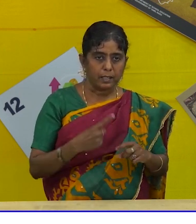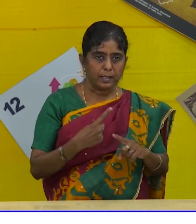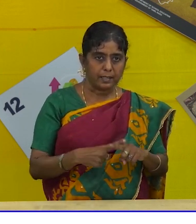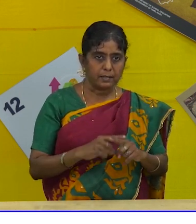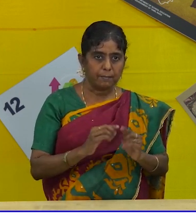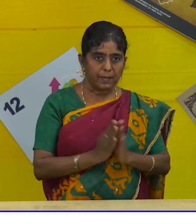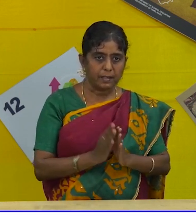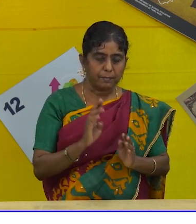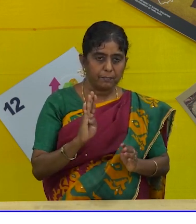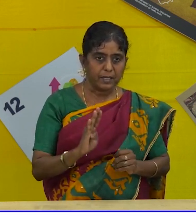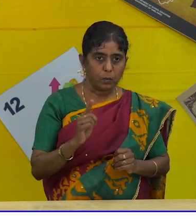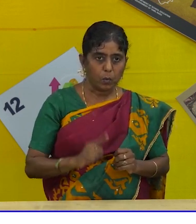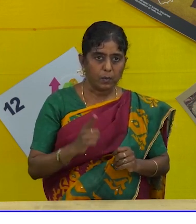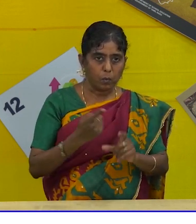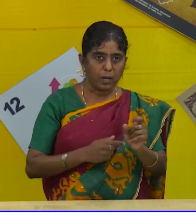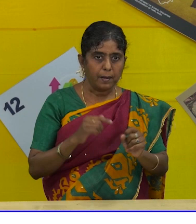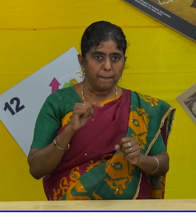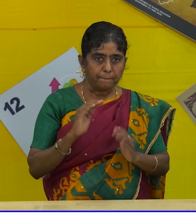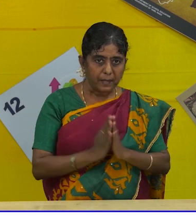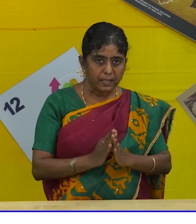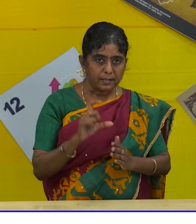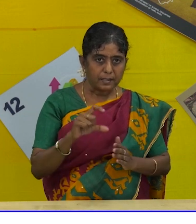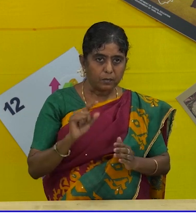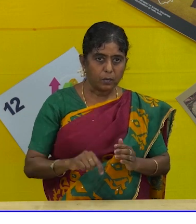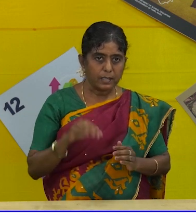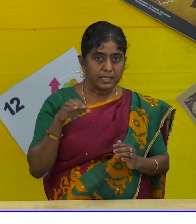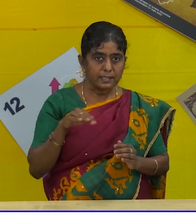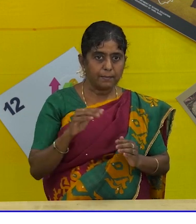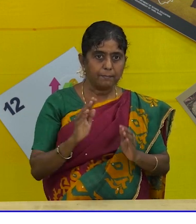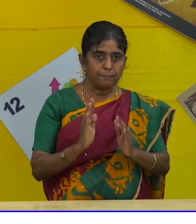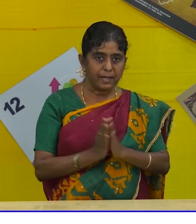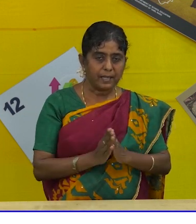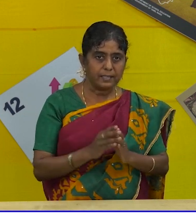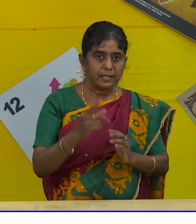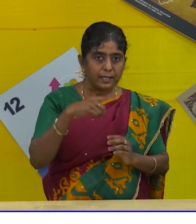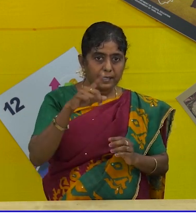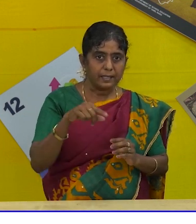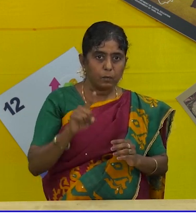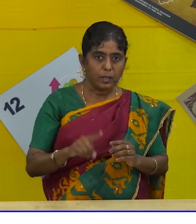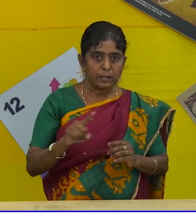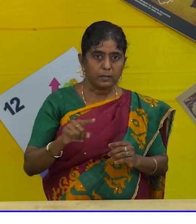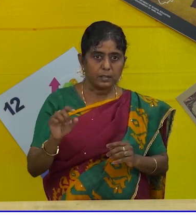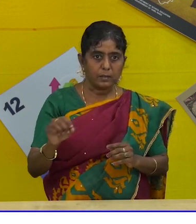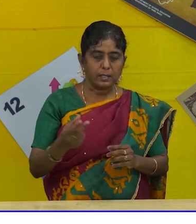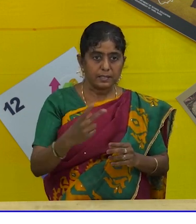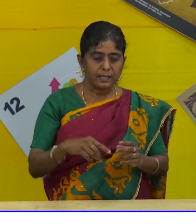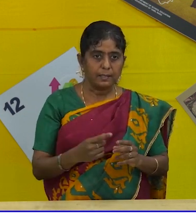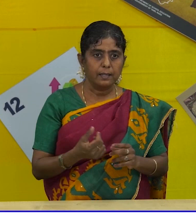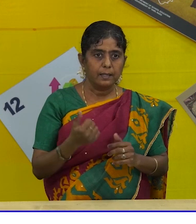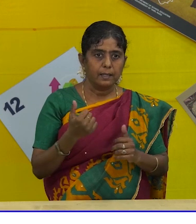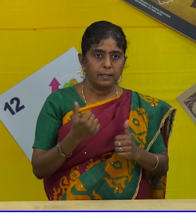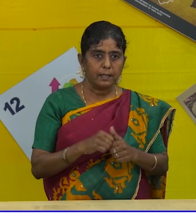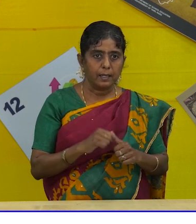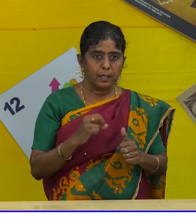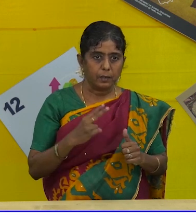plus b1y plus c1z plus d1 equals 0. That is the first linear equation in three variable. And again